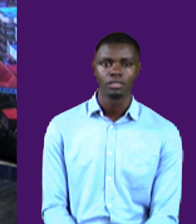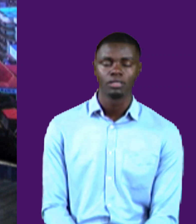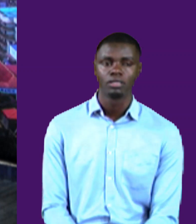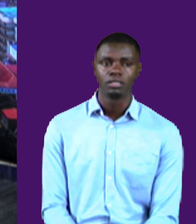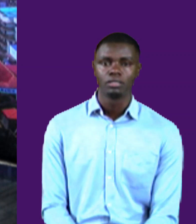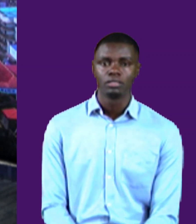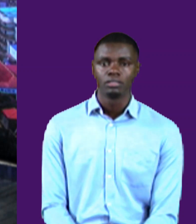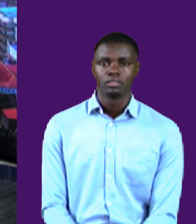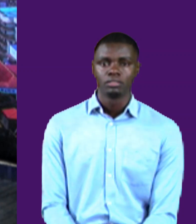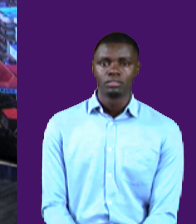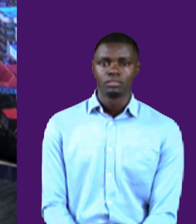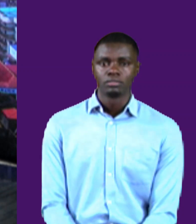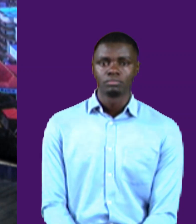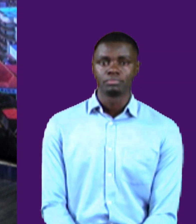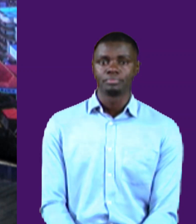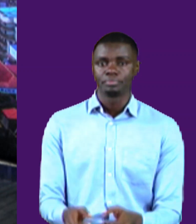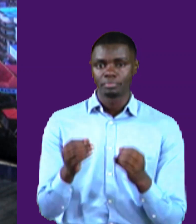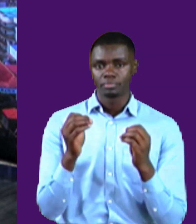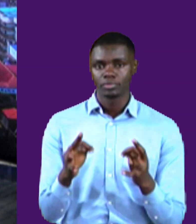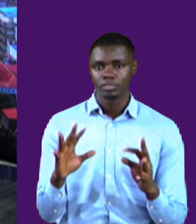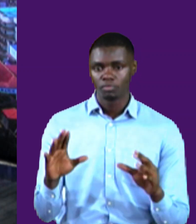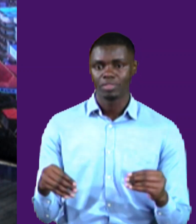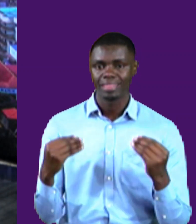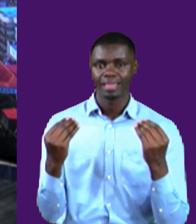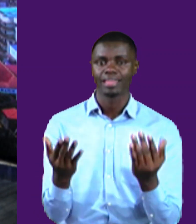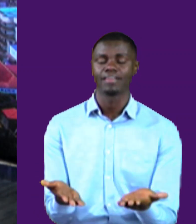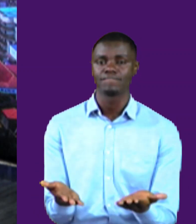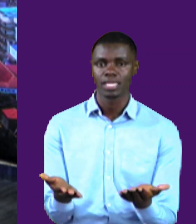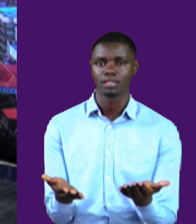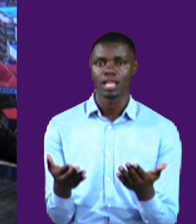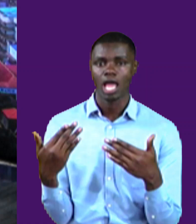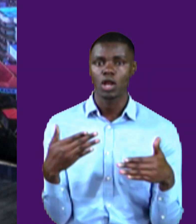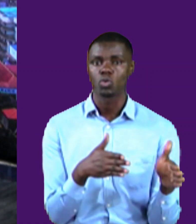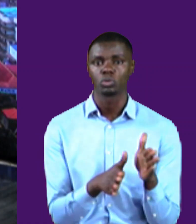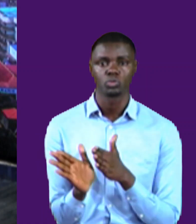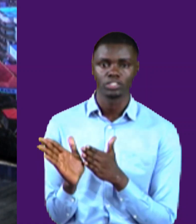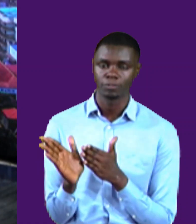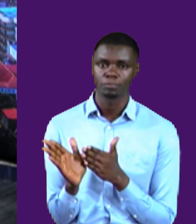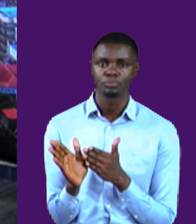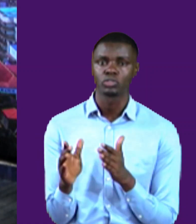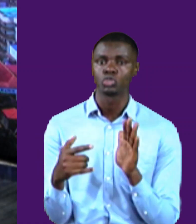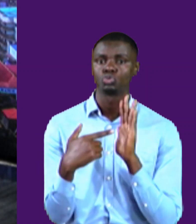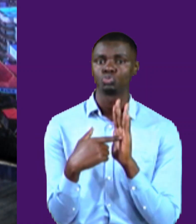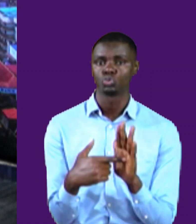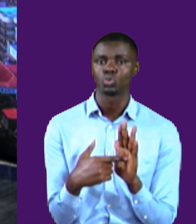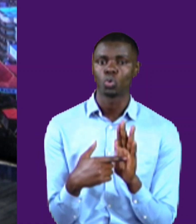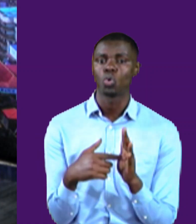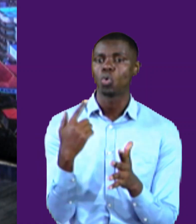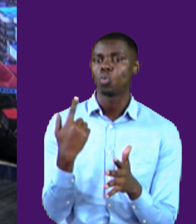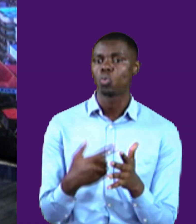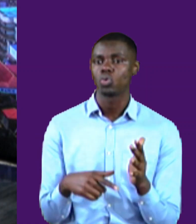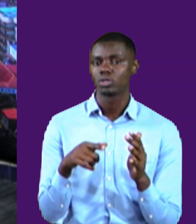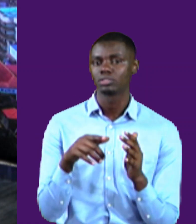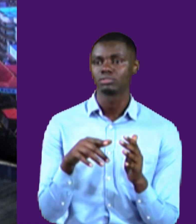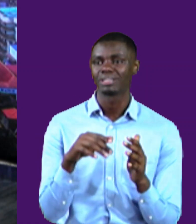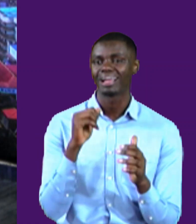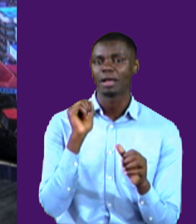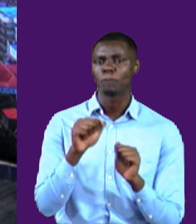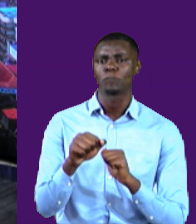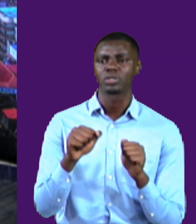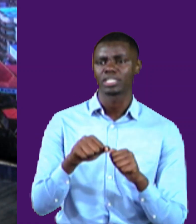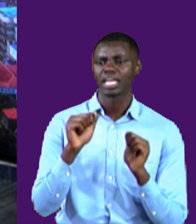if they are given an opportunity to show what they are capable